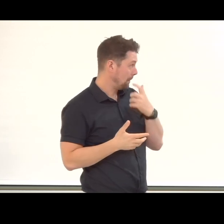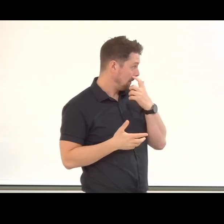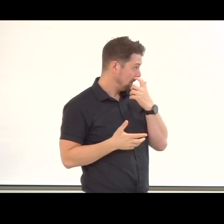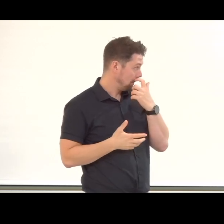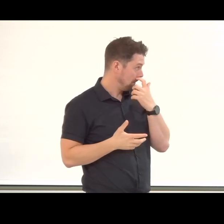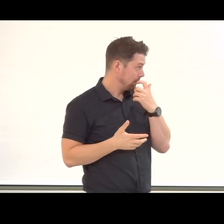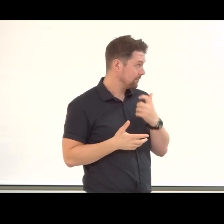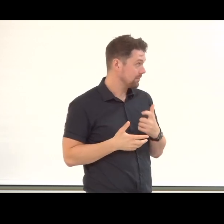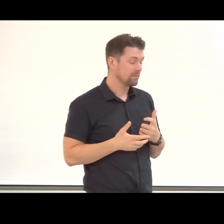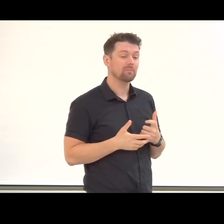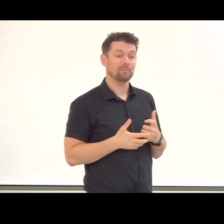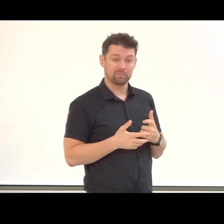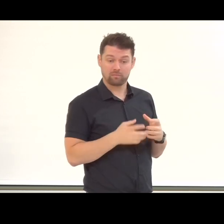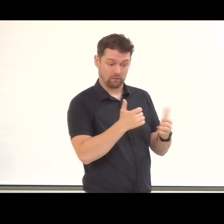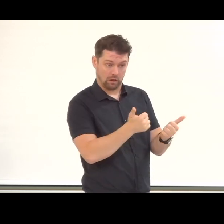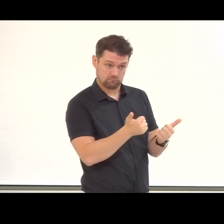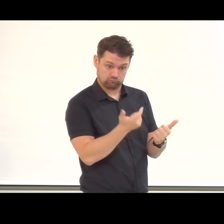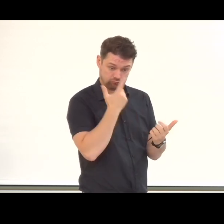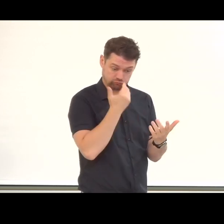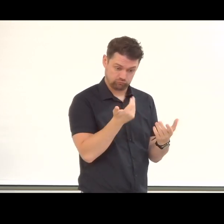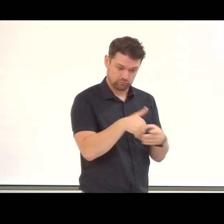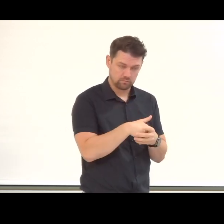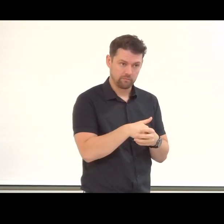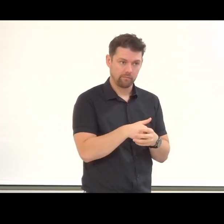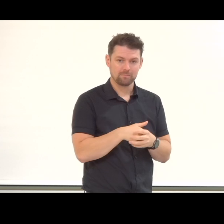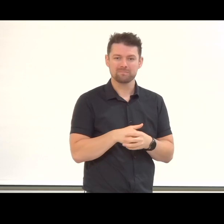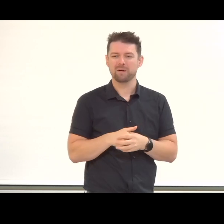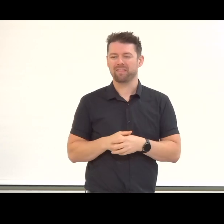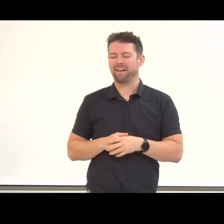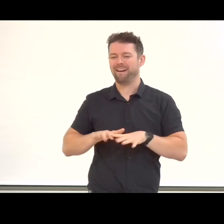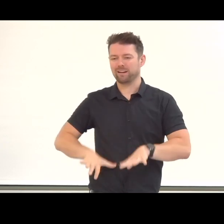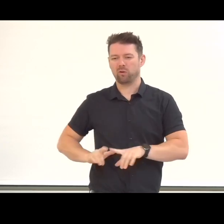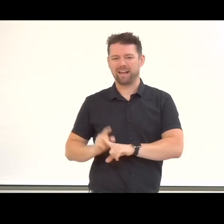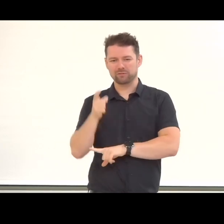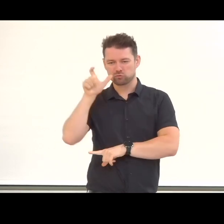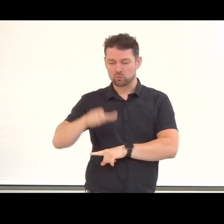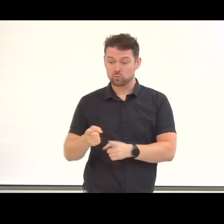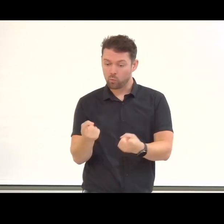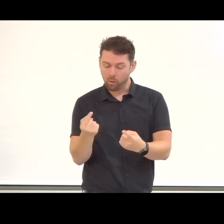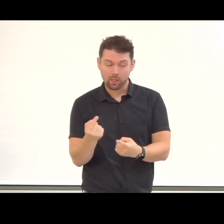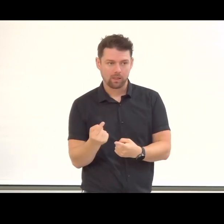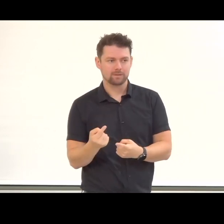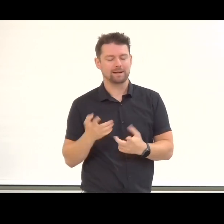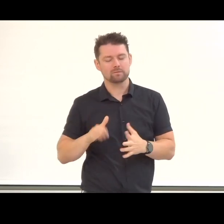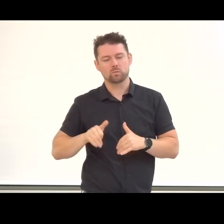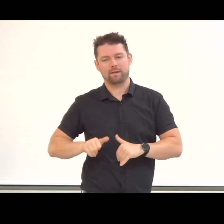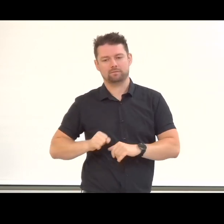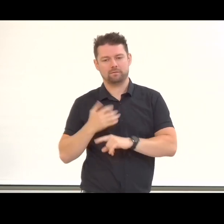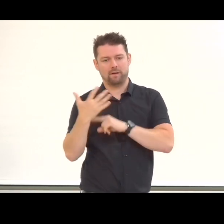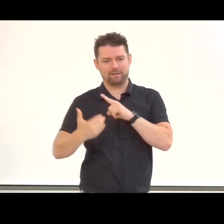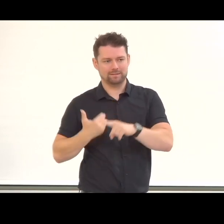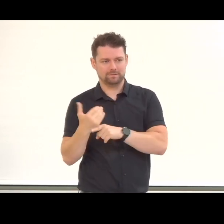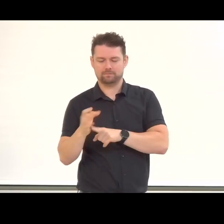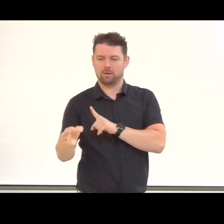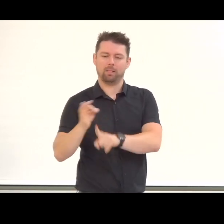you want, and then wait for the next opportunity for the AA call to open up and apply for that. But there's a rather